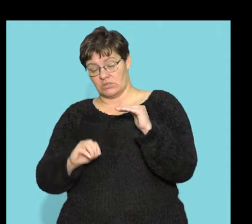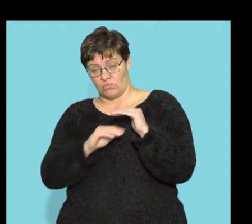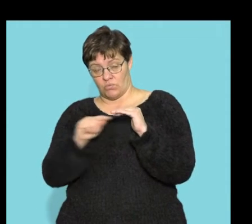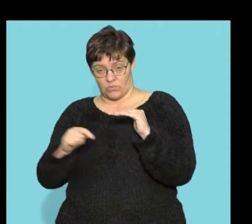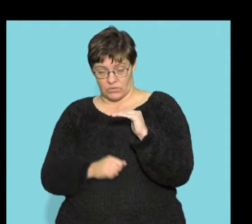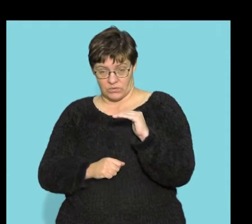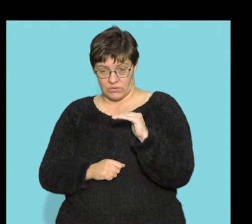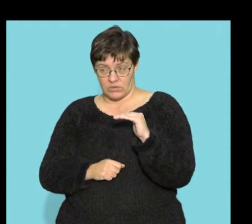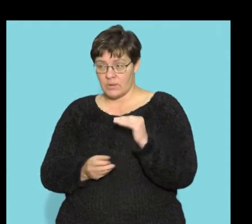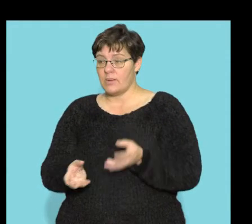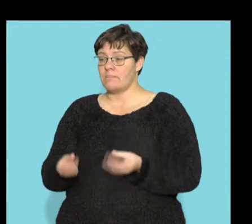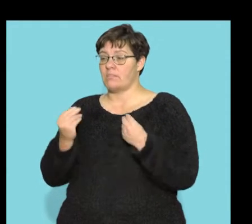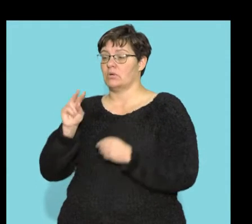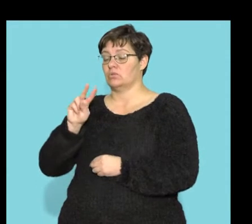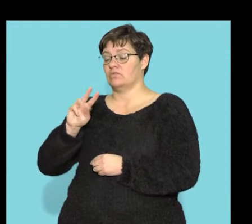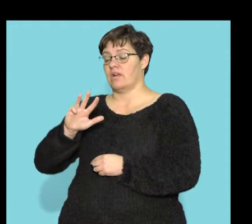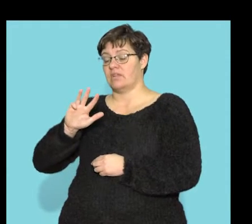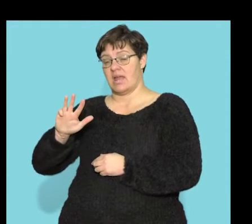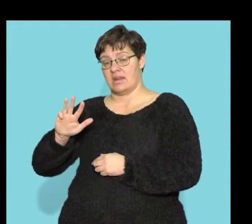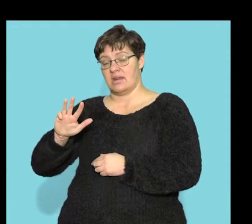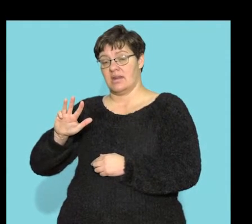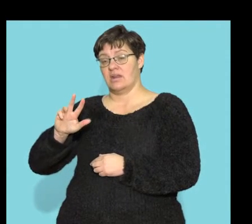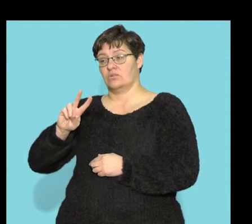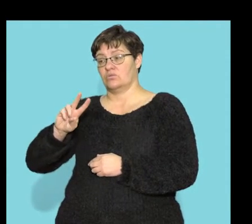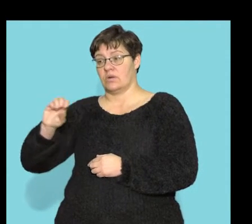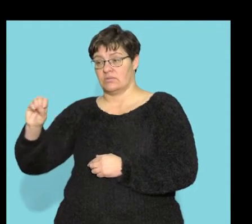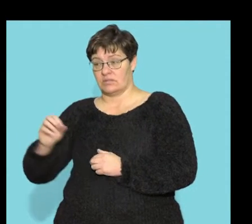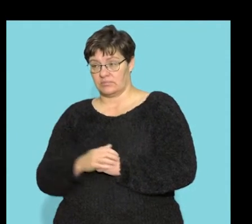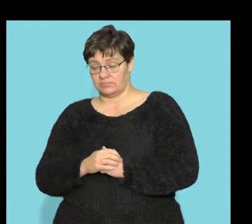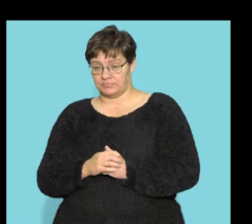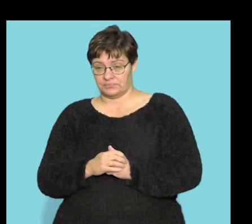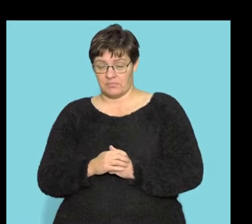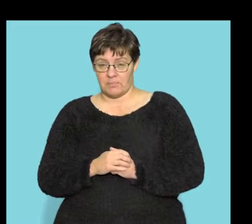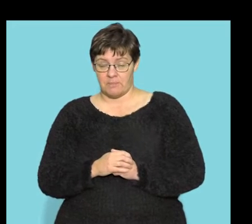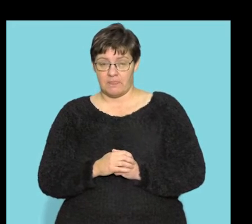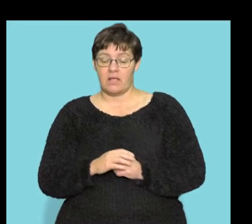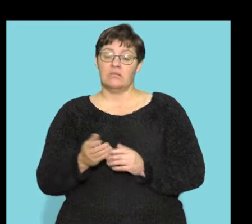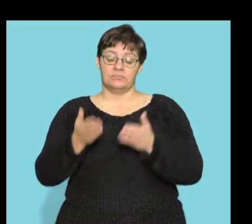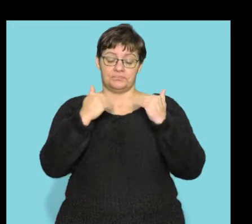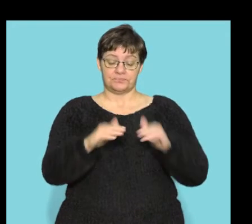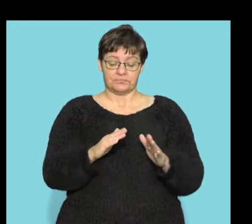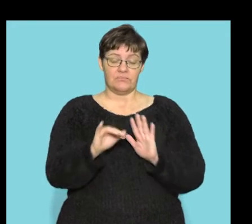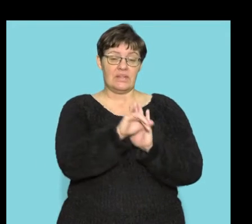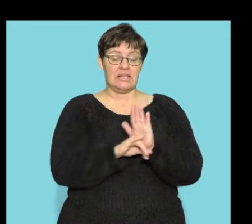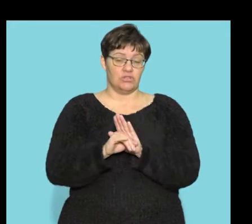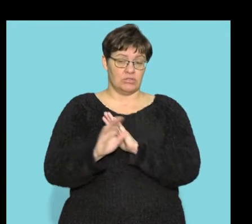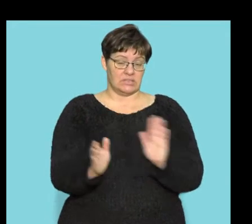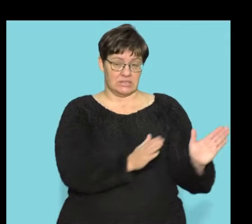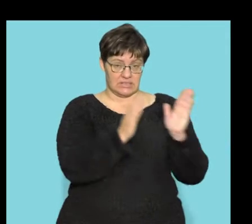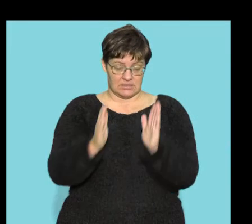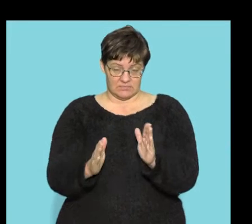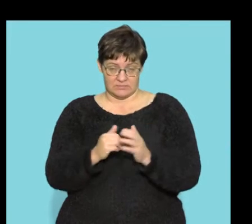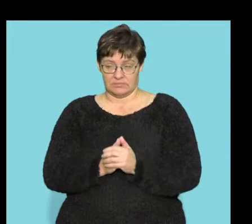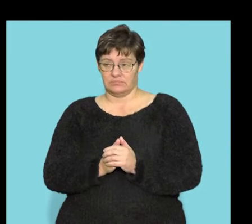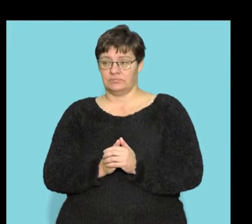1080. That gave me the 259,200. Okay. The next one was the insurance one. What were we told about the insurance? Let's